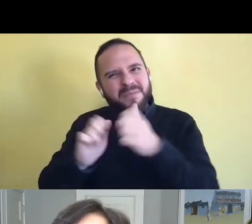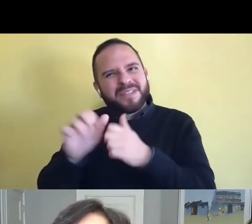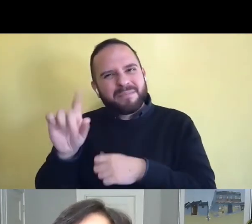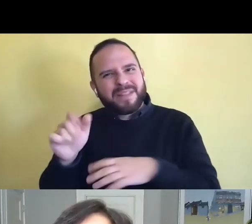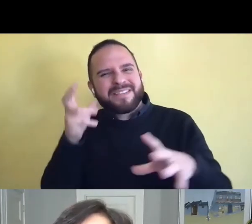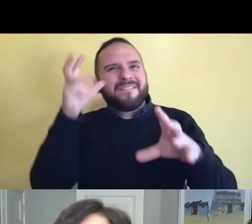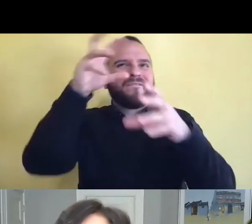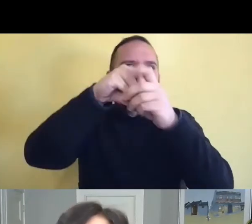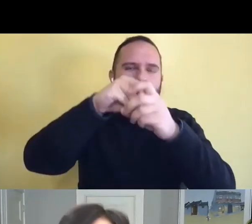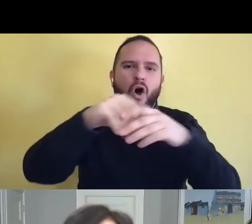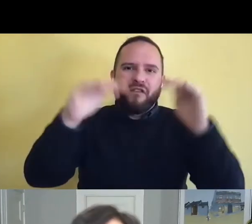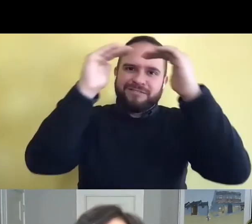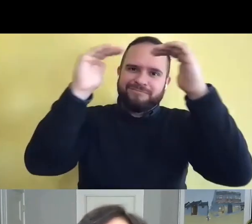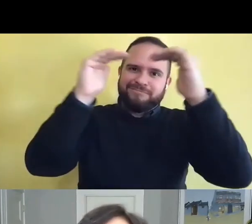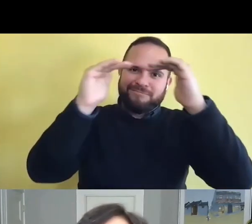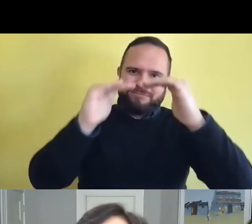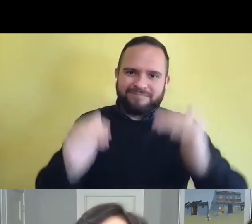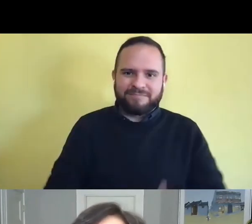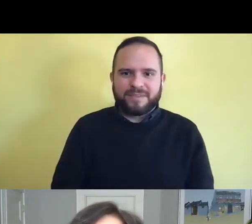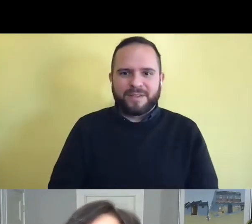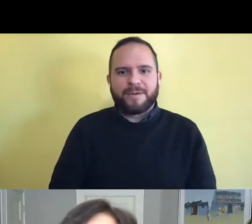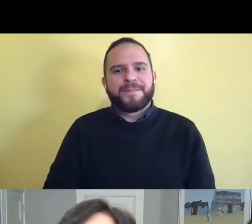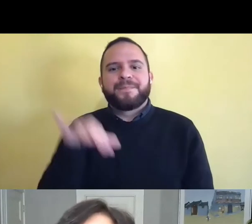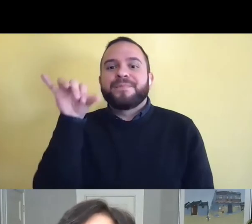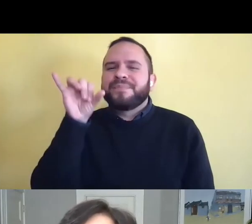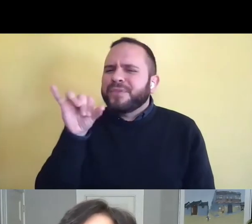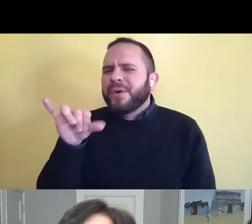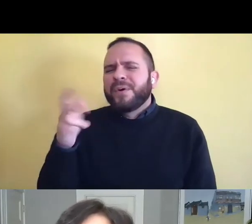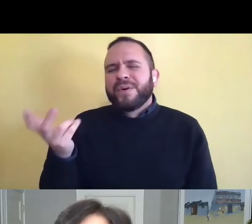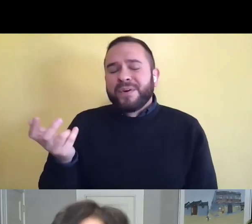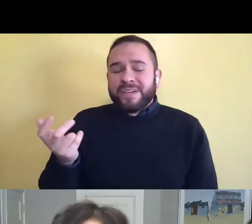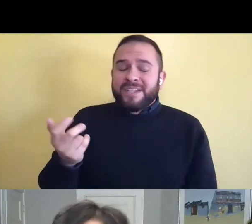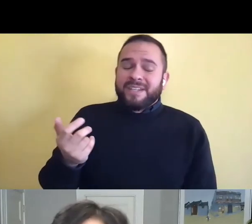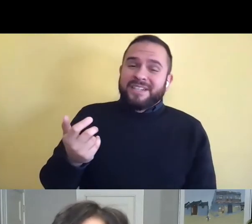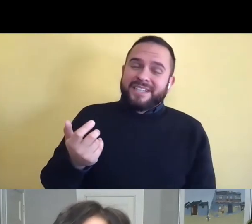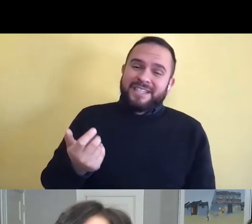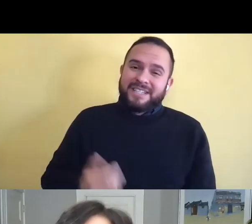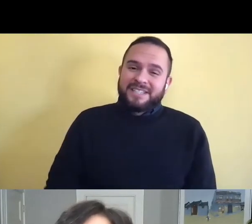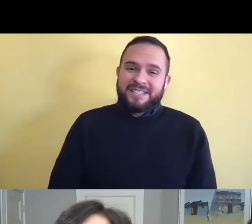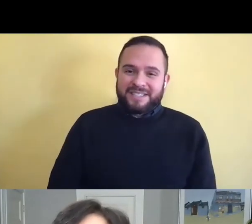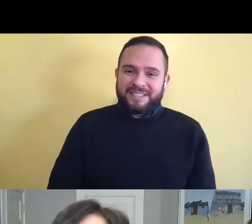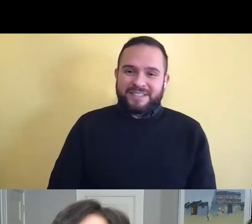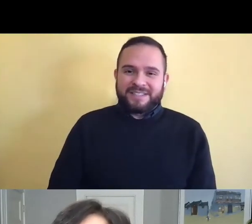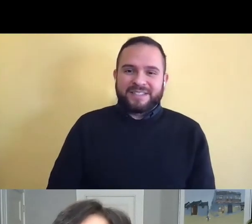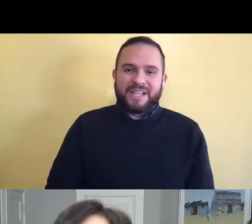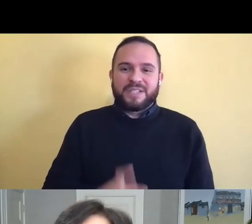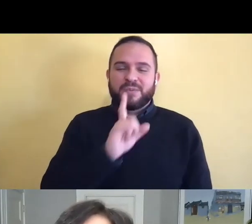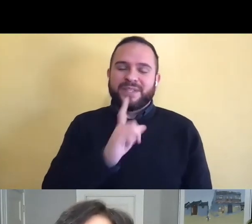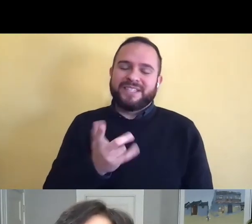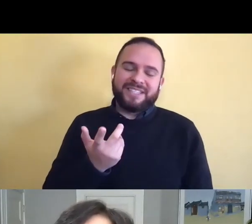Well, this question actually get to the essence of